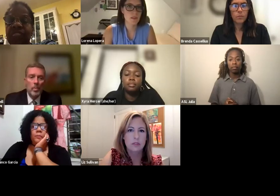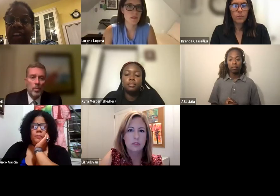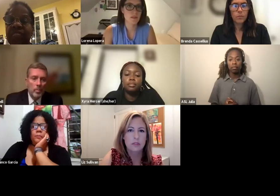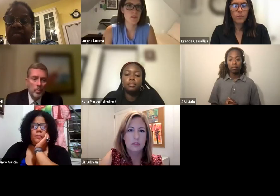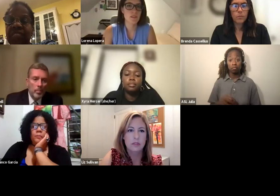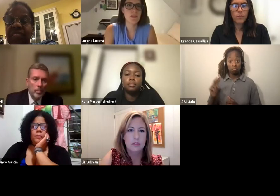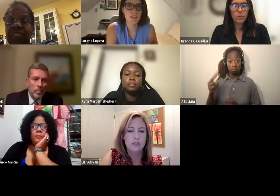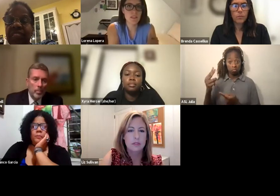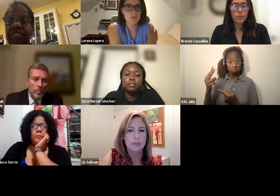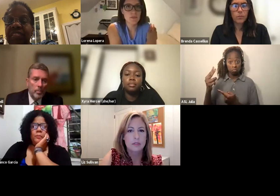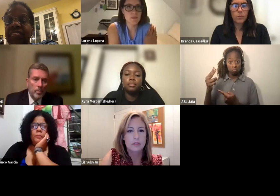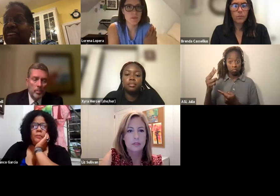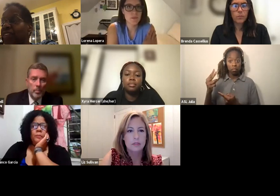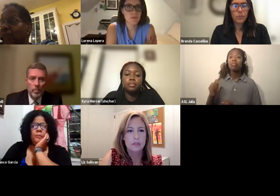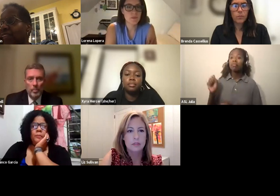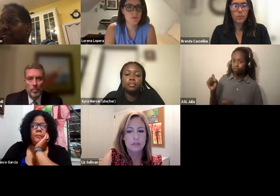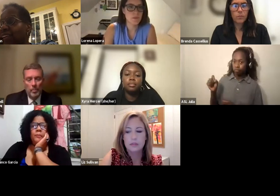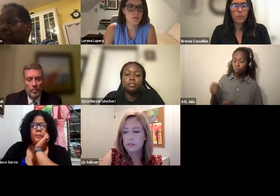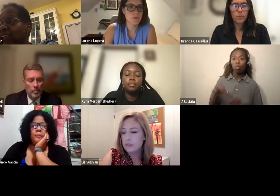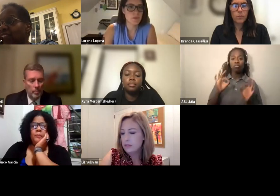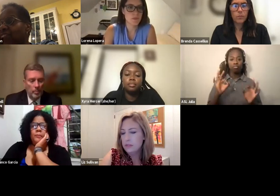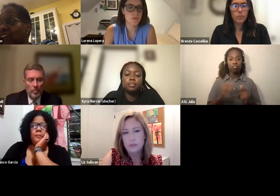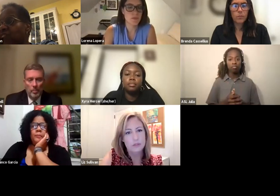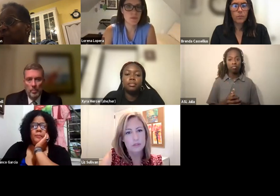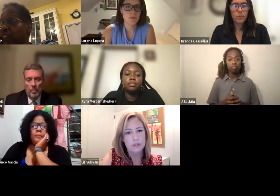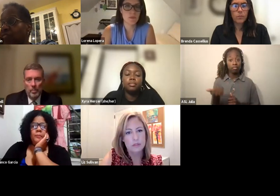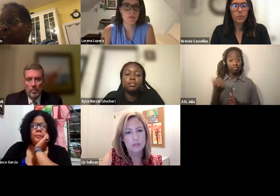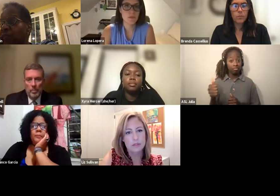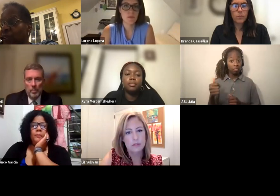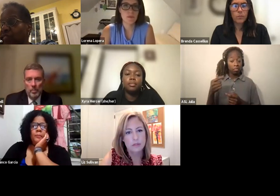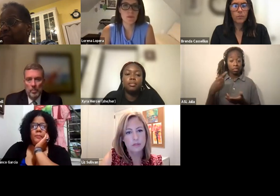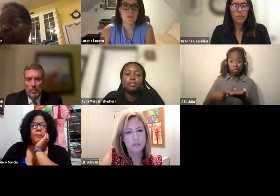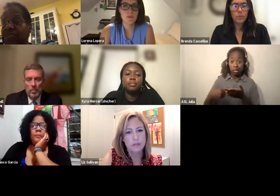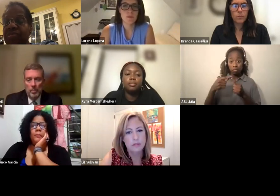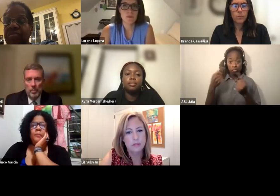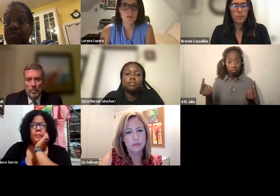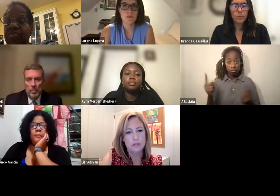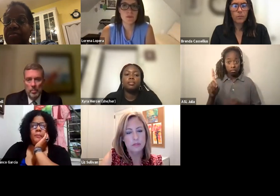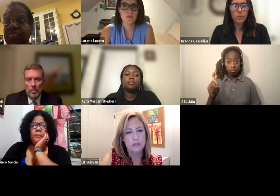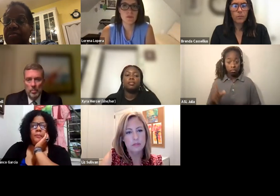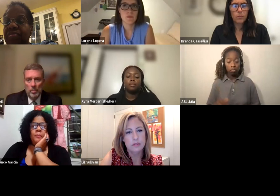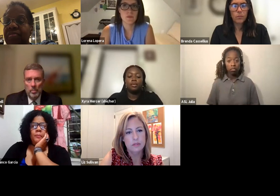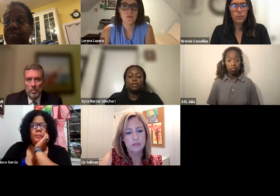is there a second second thank you is there any discussion or objection to the motion